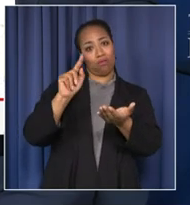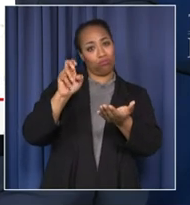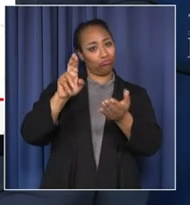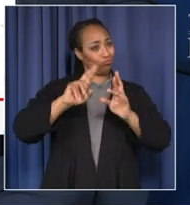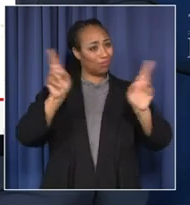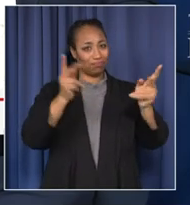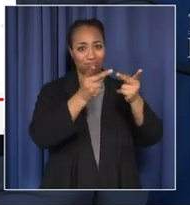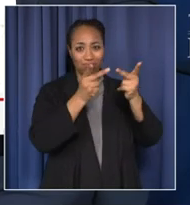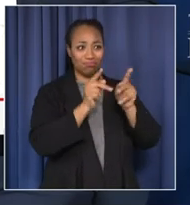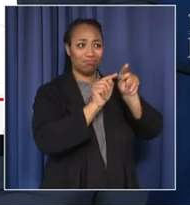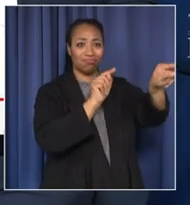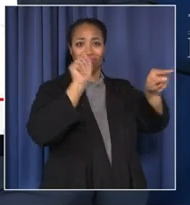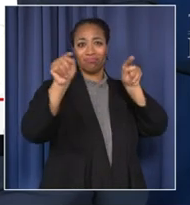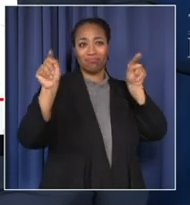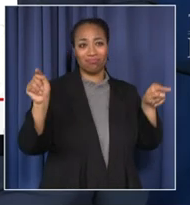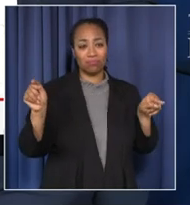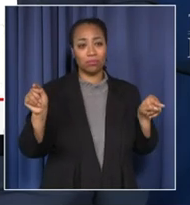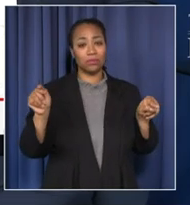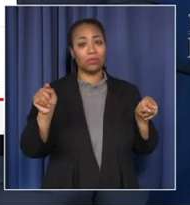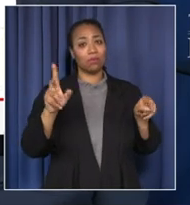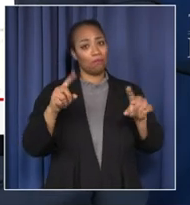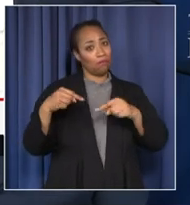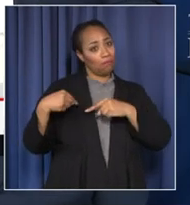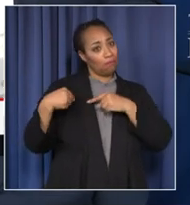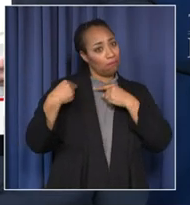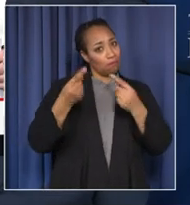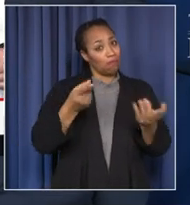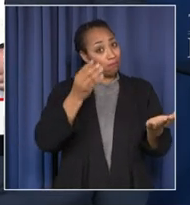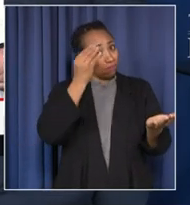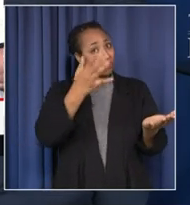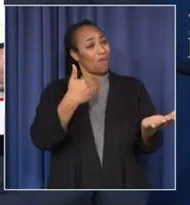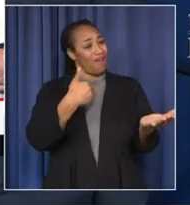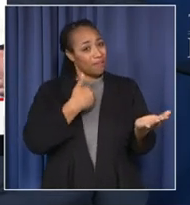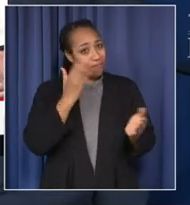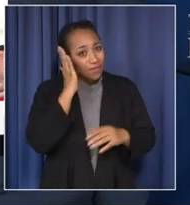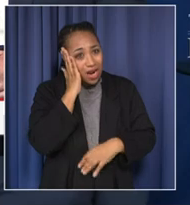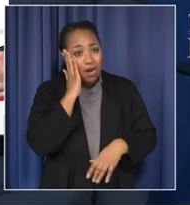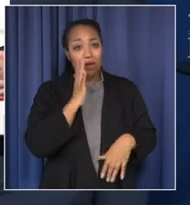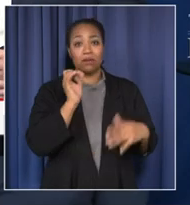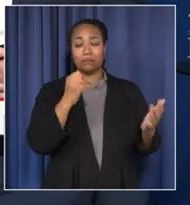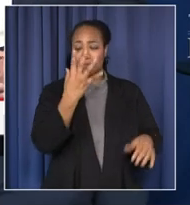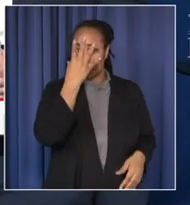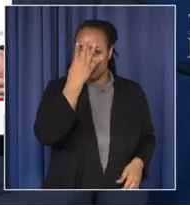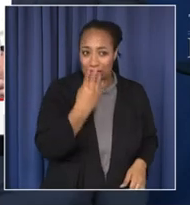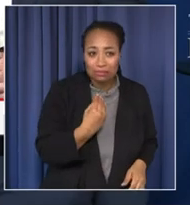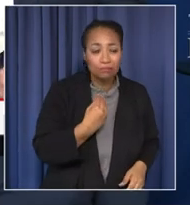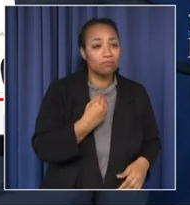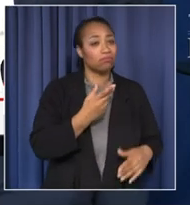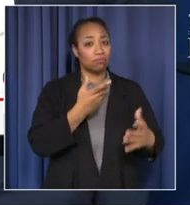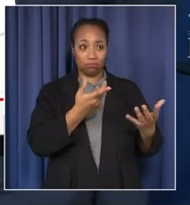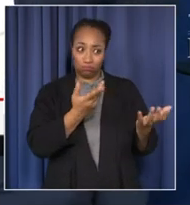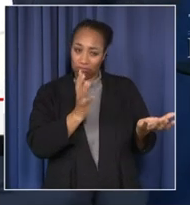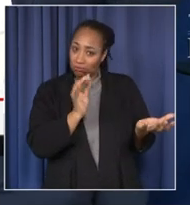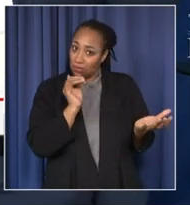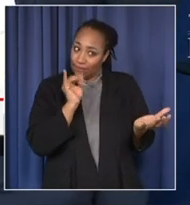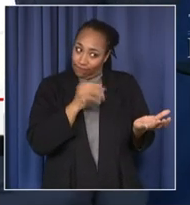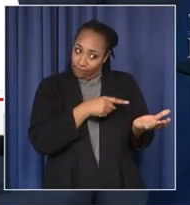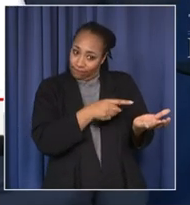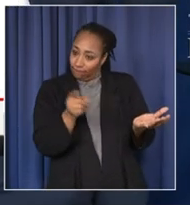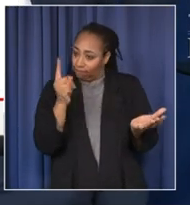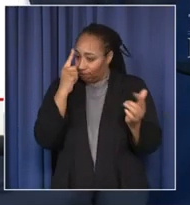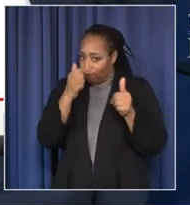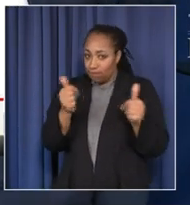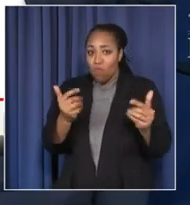and has a shelter bed if they want it. And so we have invested in that system, and we